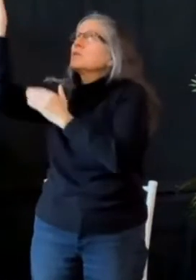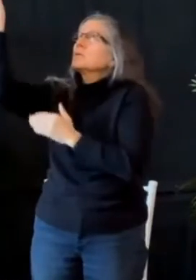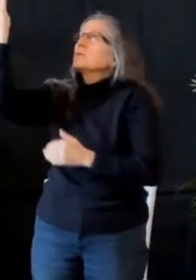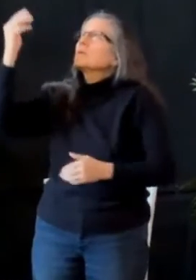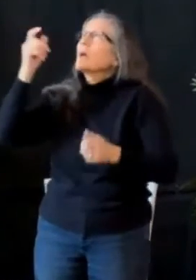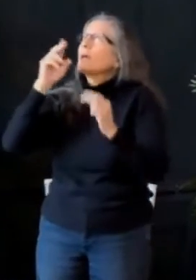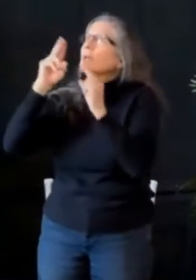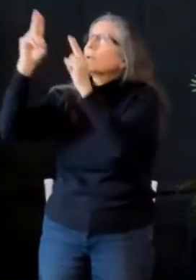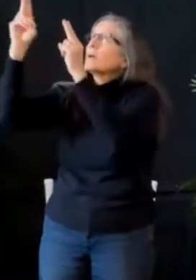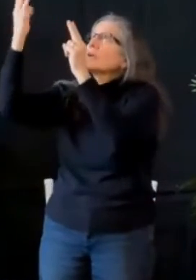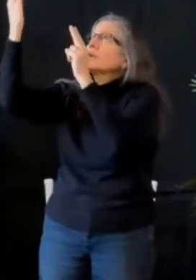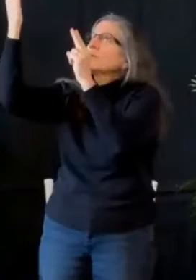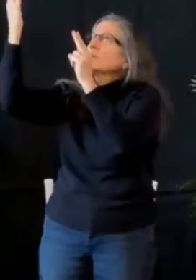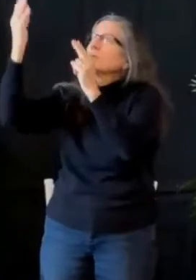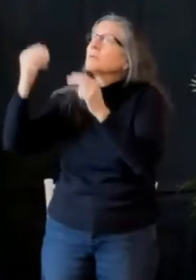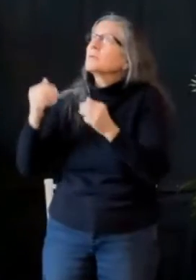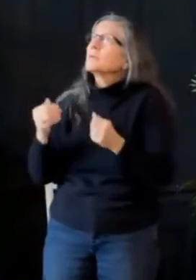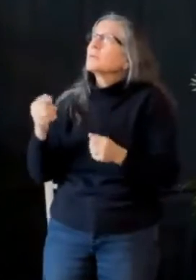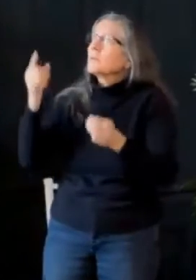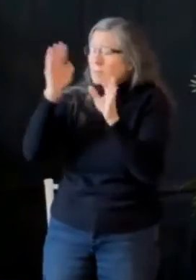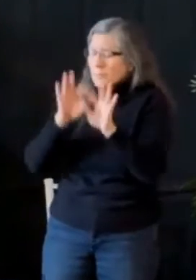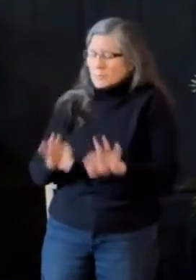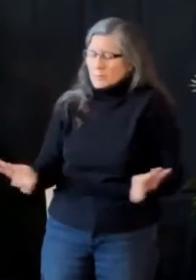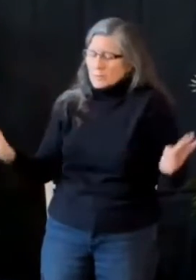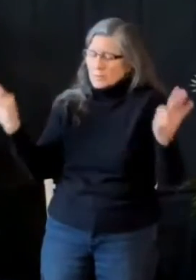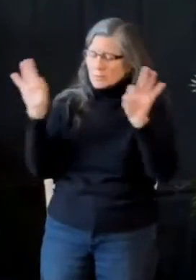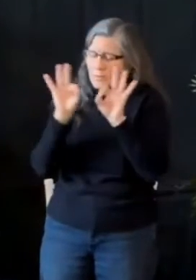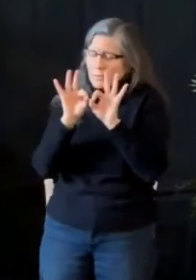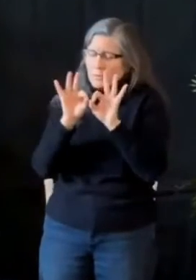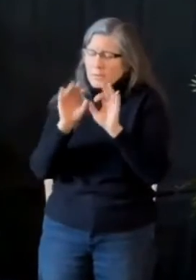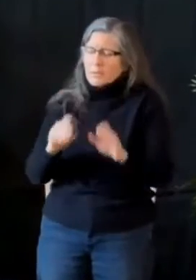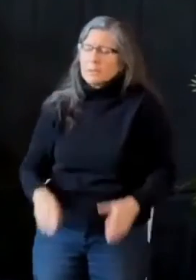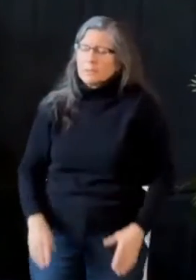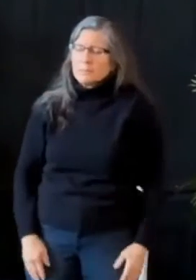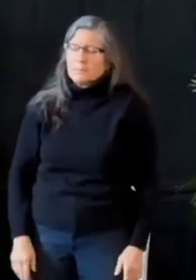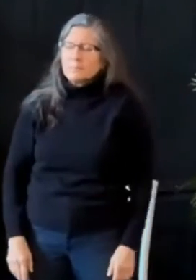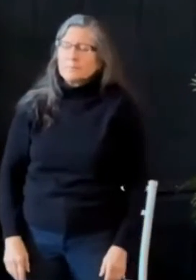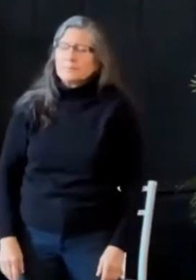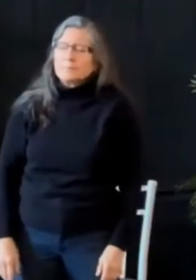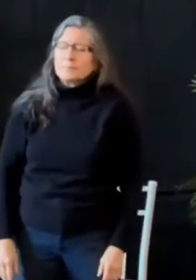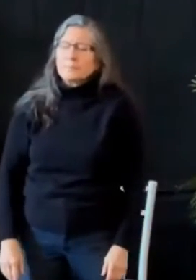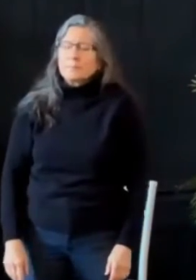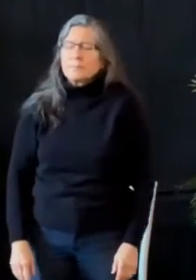you. You are worthy of our praise.